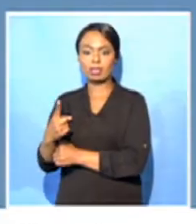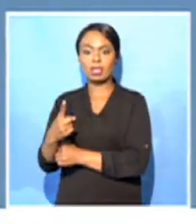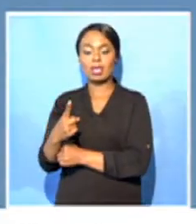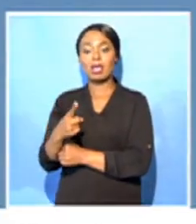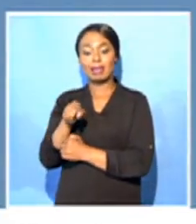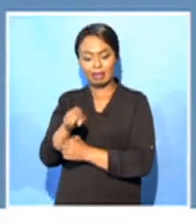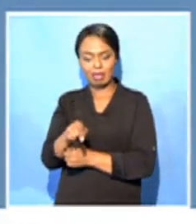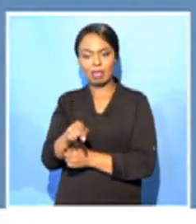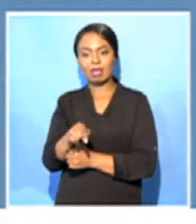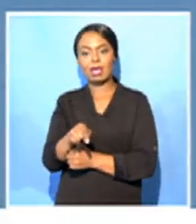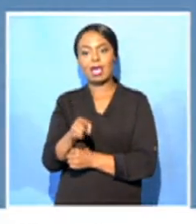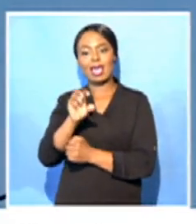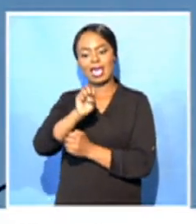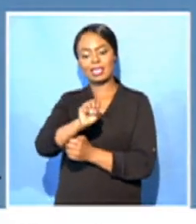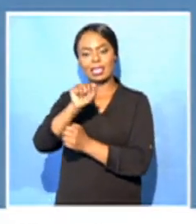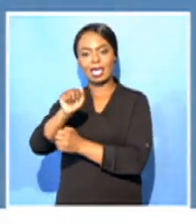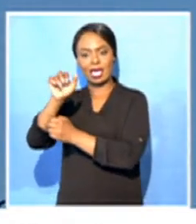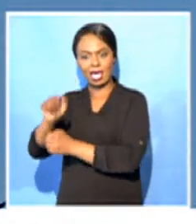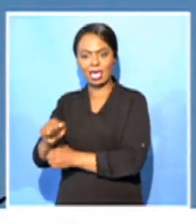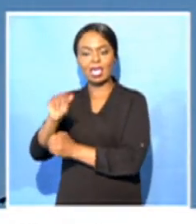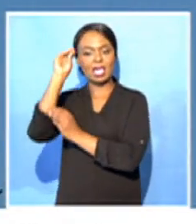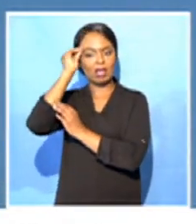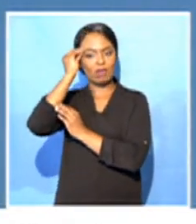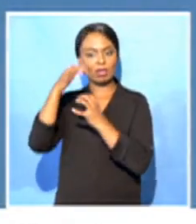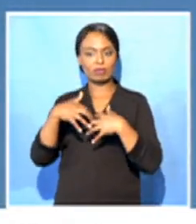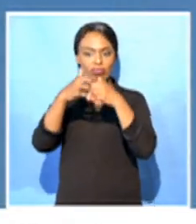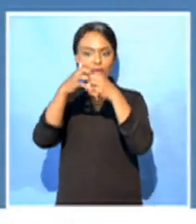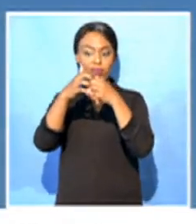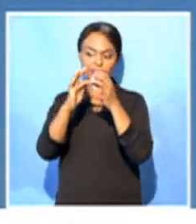and gentlemen, the SAA formation.